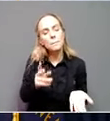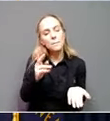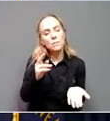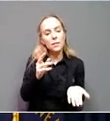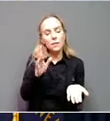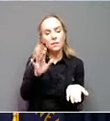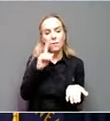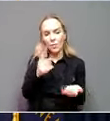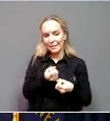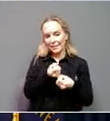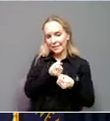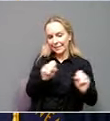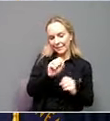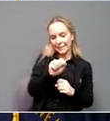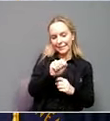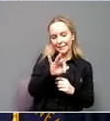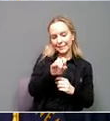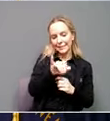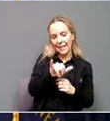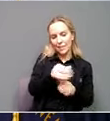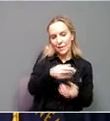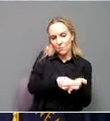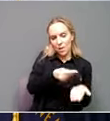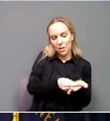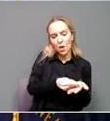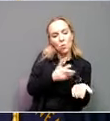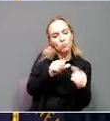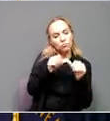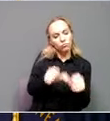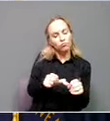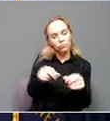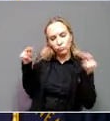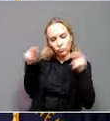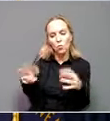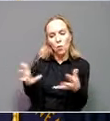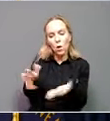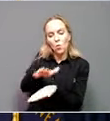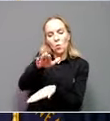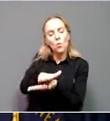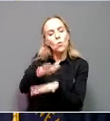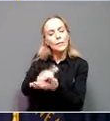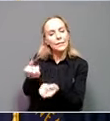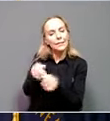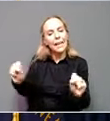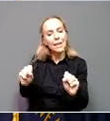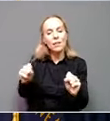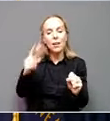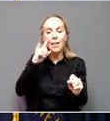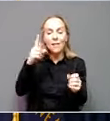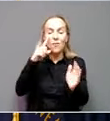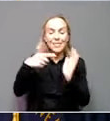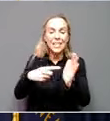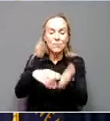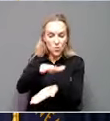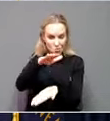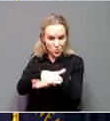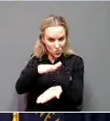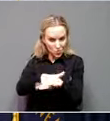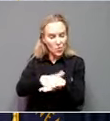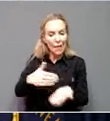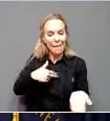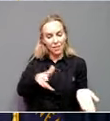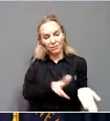dollars, continuing to look at school safety, not having turn lanes into schools. And we came out of one today can